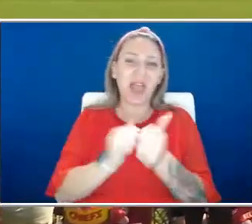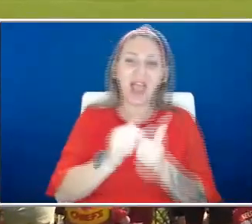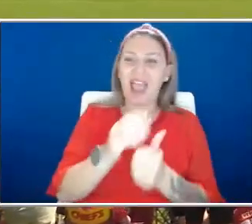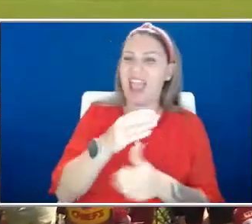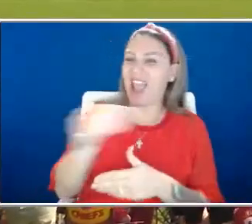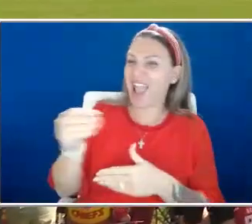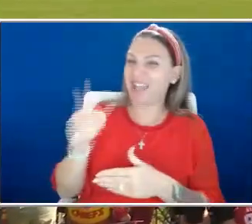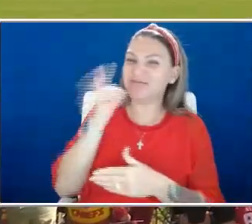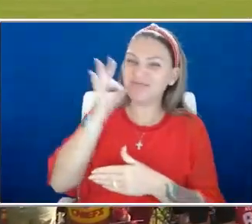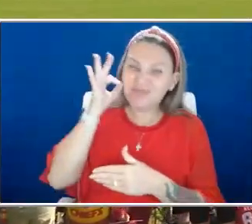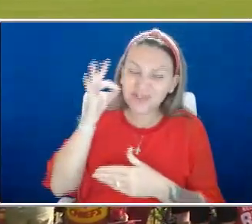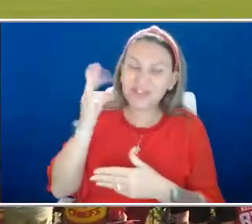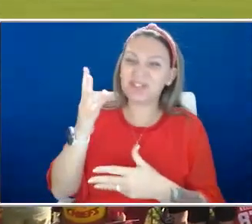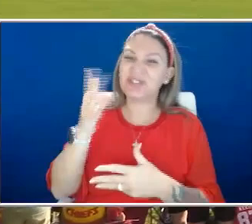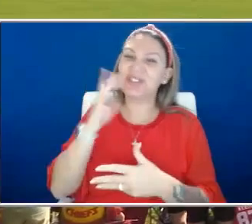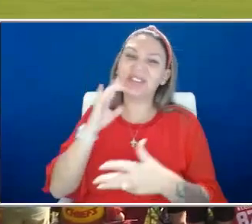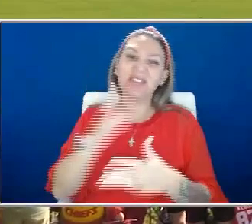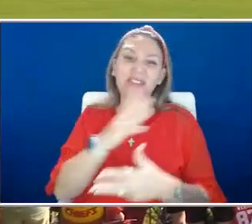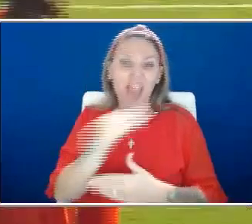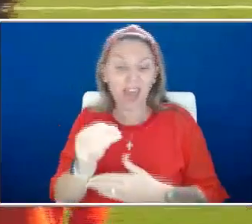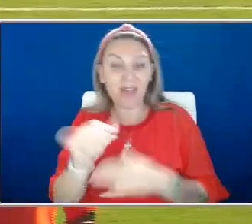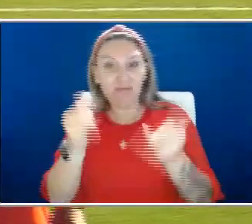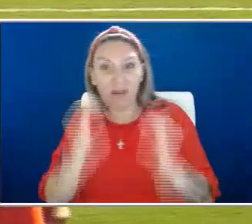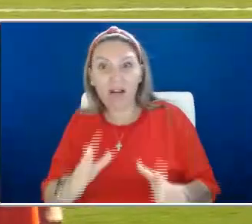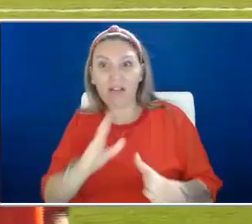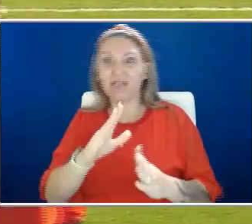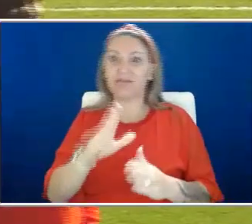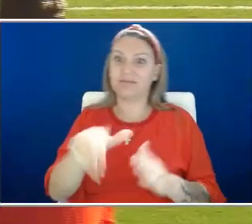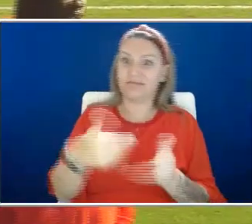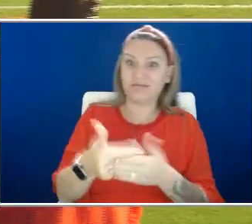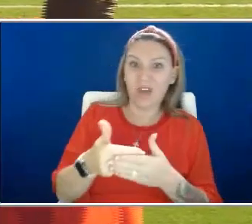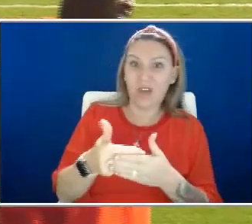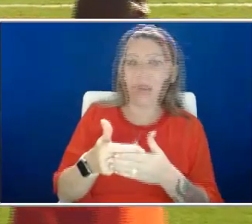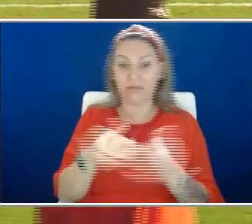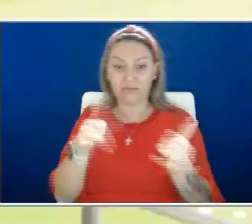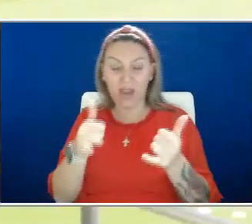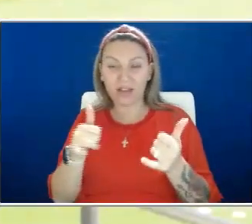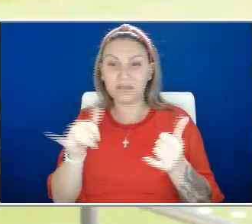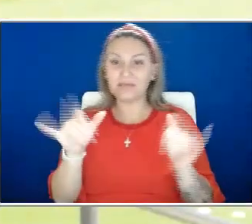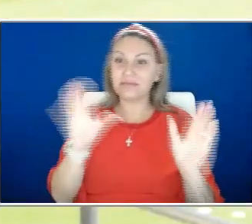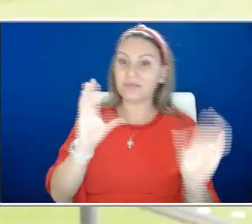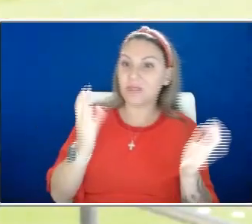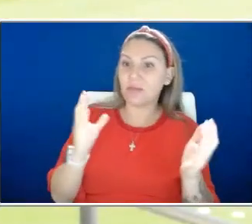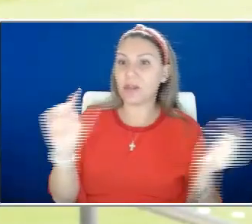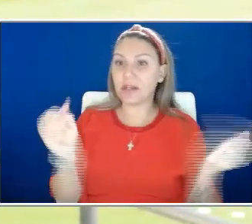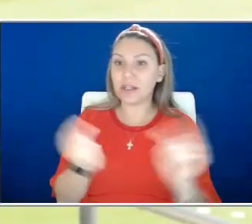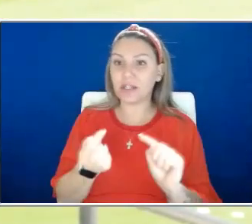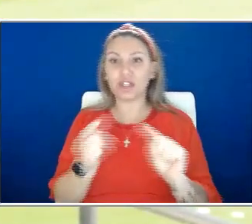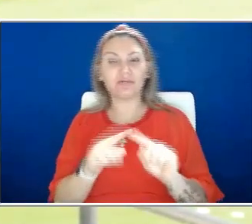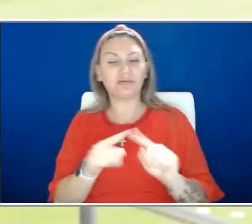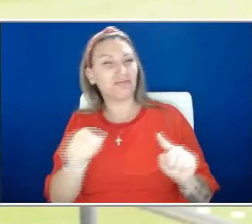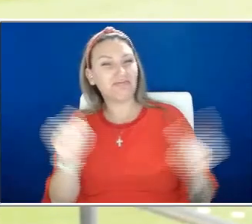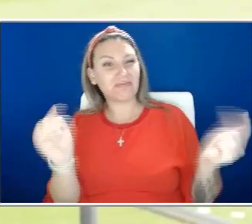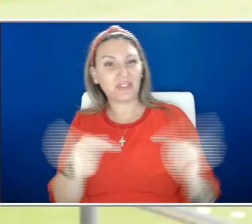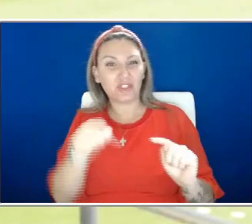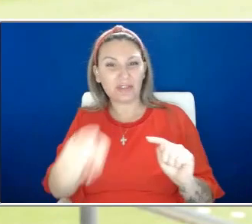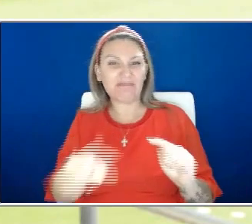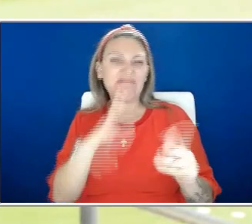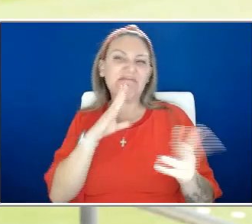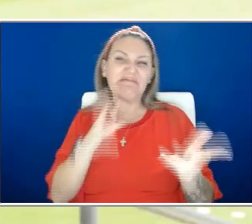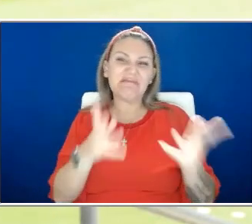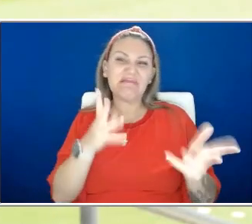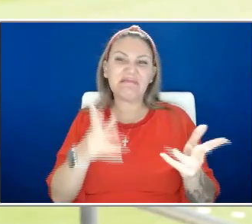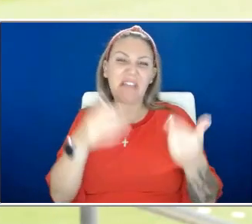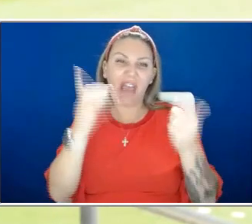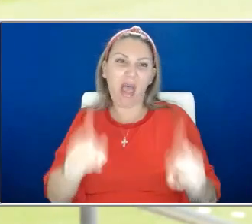While all of his patients can experience similar injuries, he says there is a difference. Yeah, the injuries on these fields probably happen at a higher velocity.